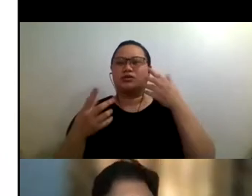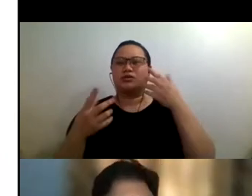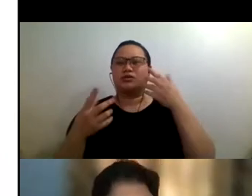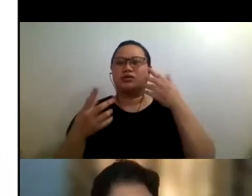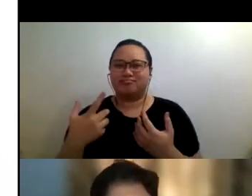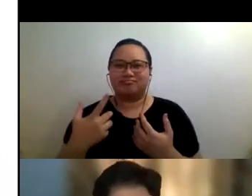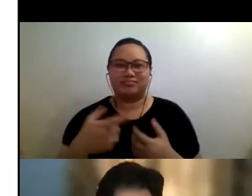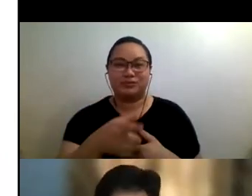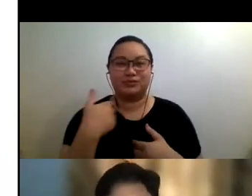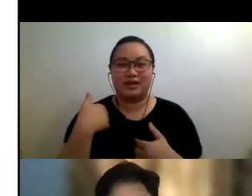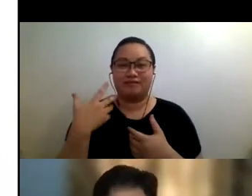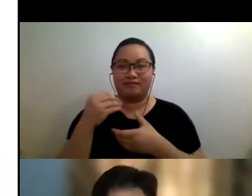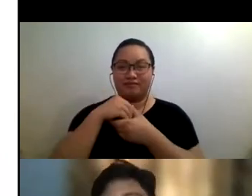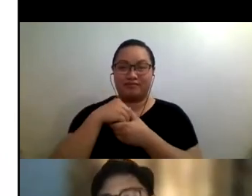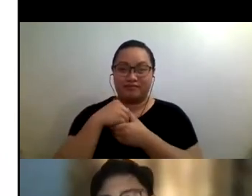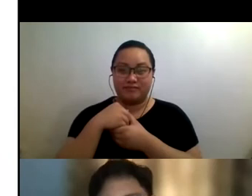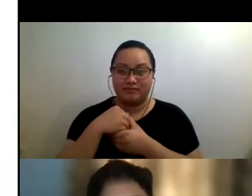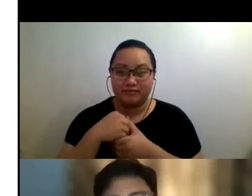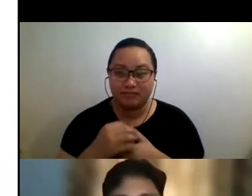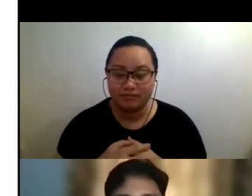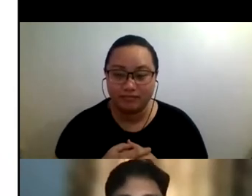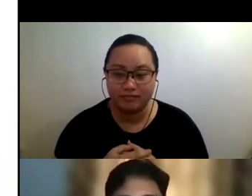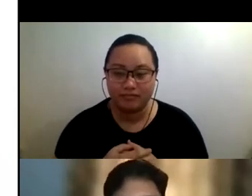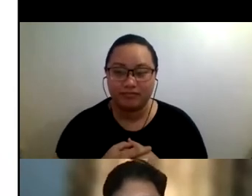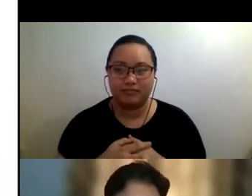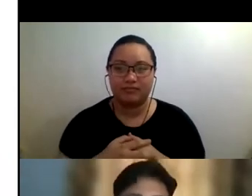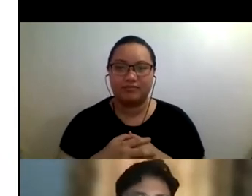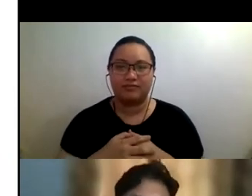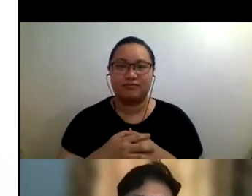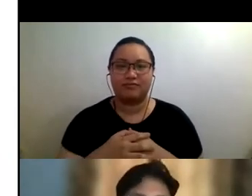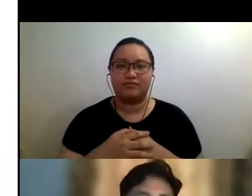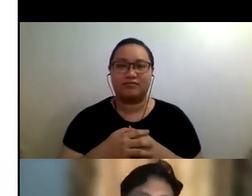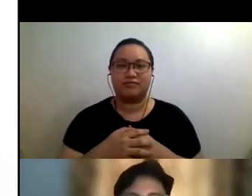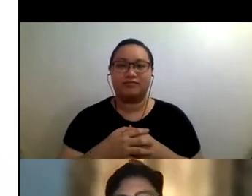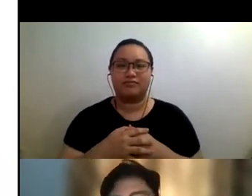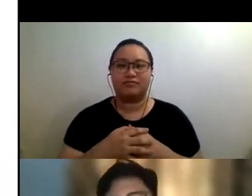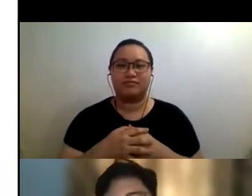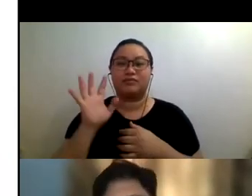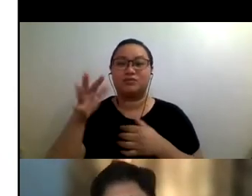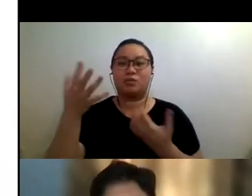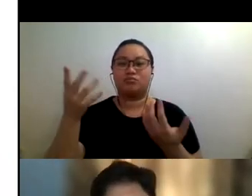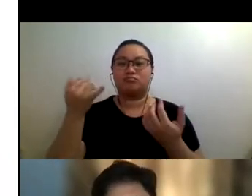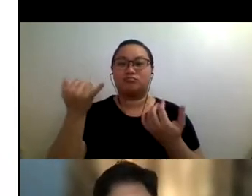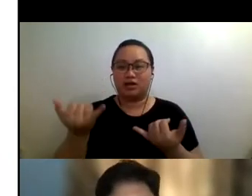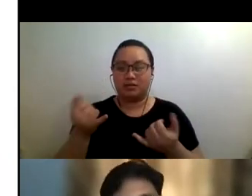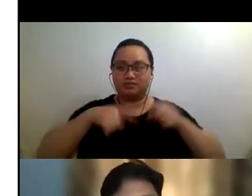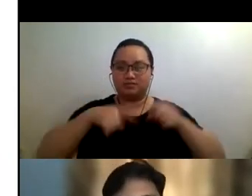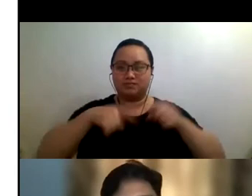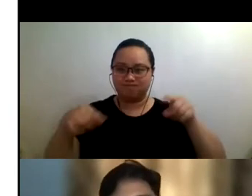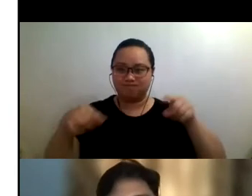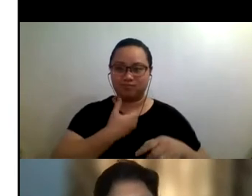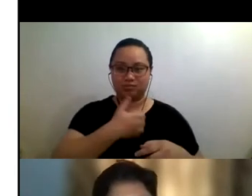tweeners, siyempre, they went towards Teen Axe. So a little storylines later, after the different emotions brought havoc to